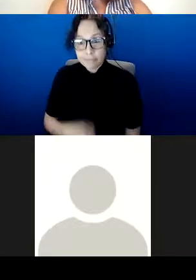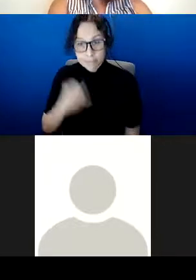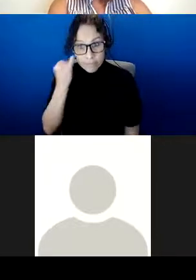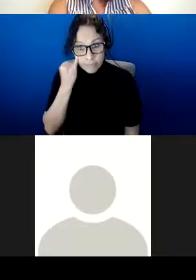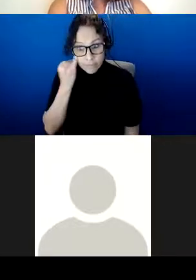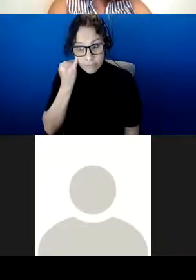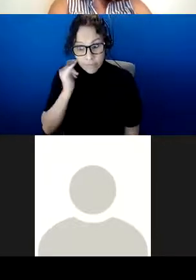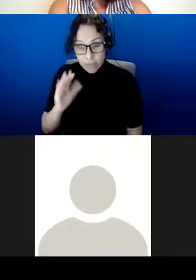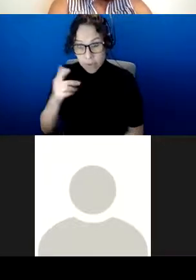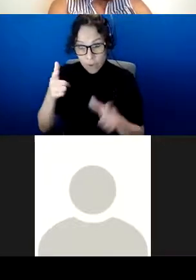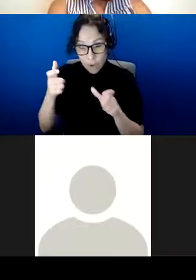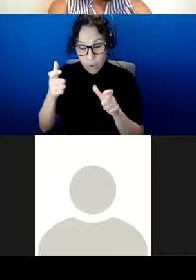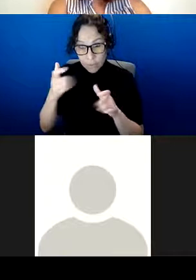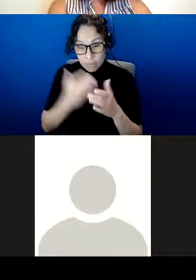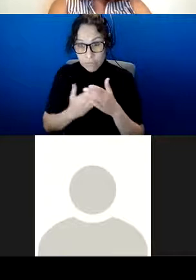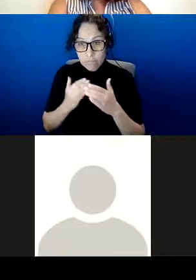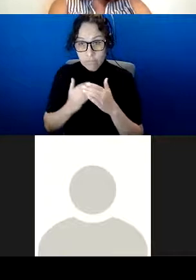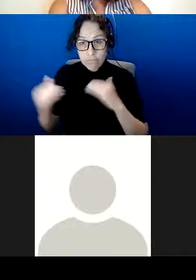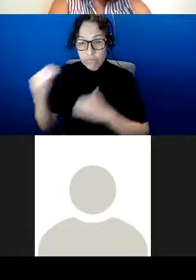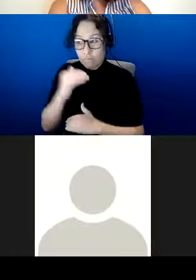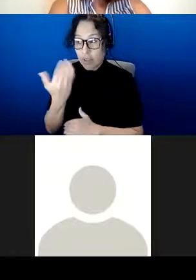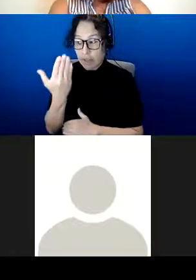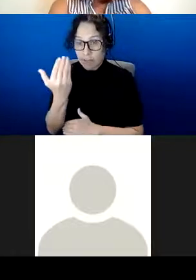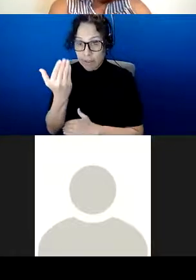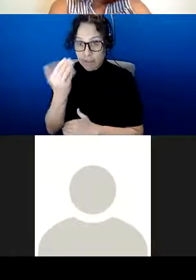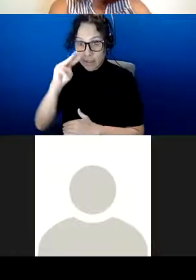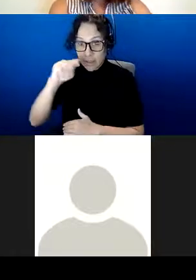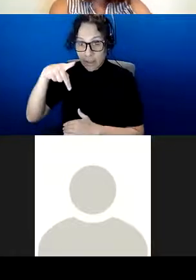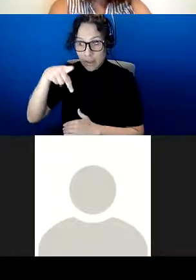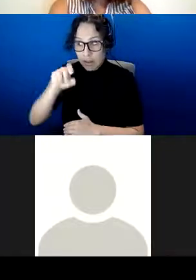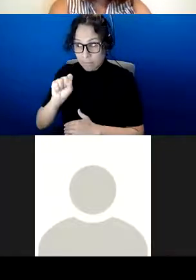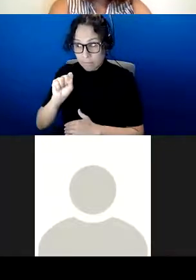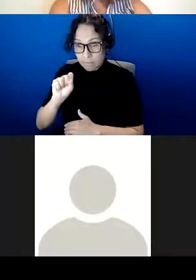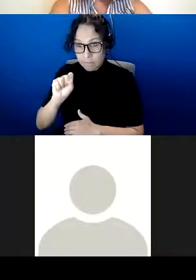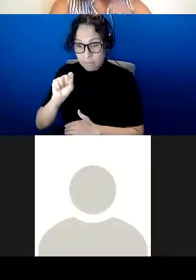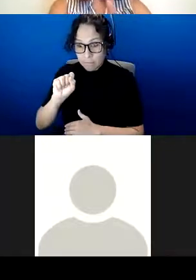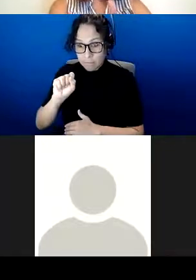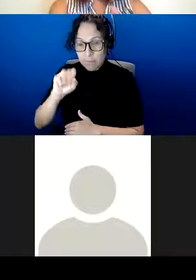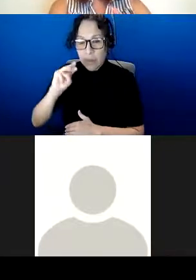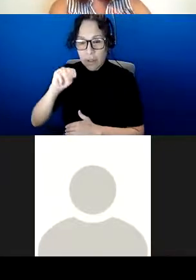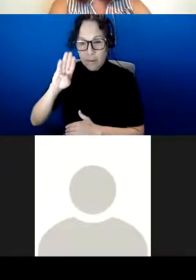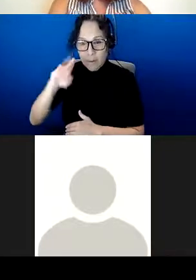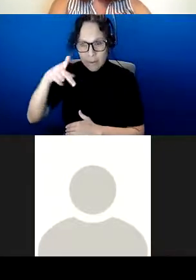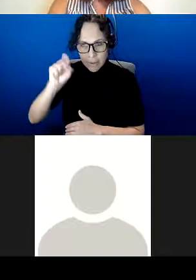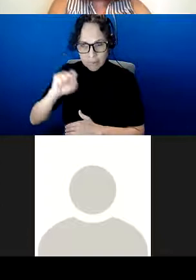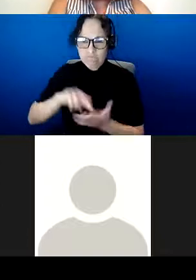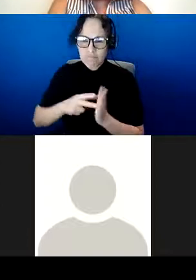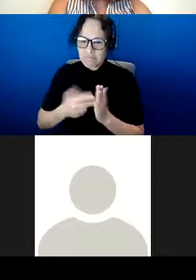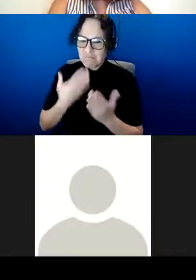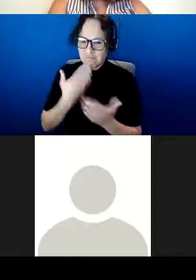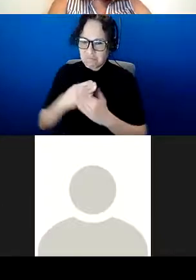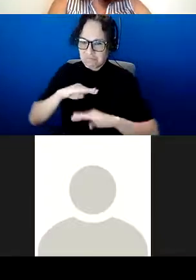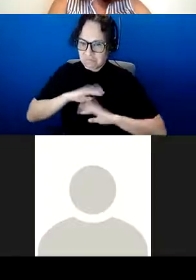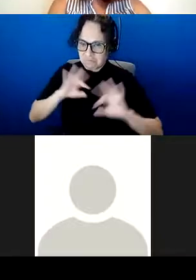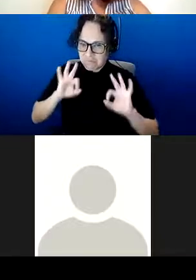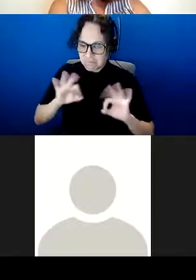your speed is greater than 15 megabits per second, you're good to go.